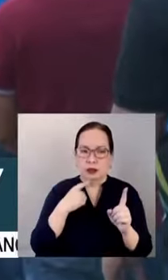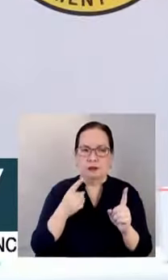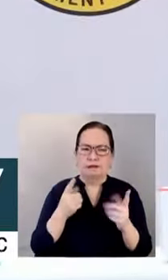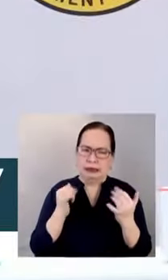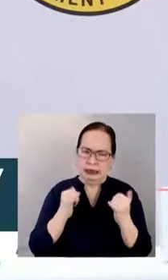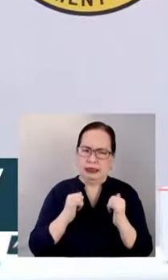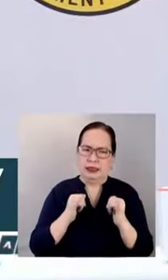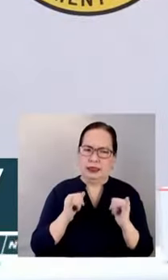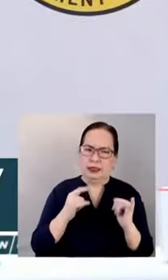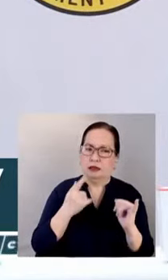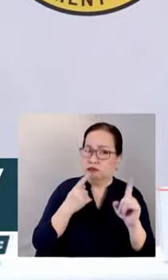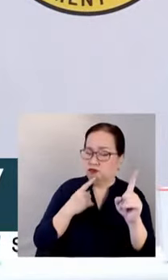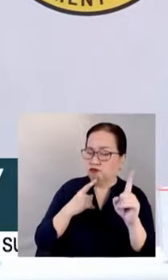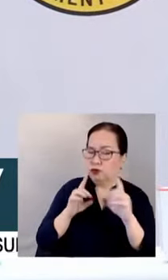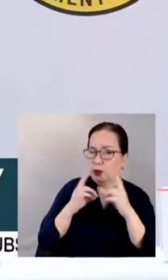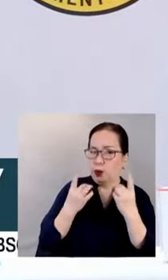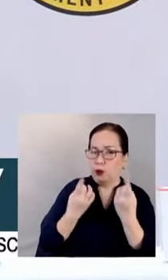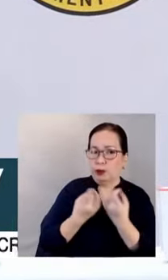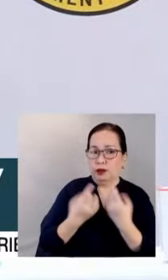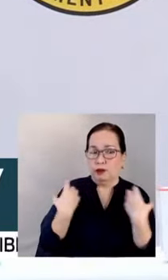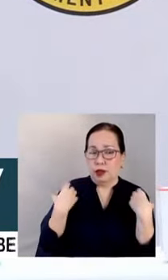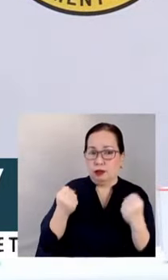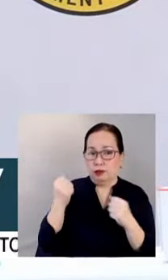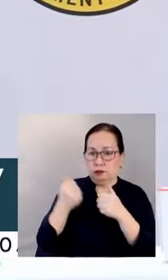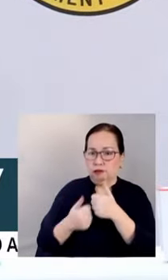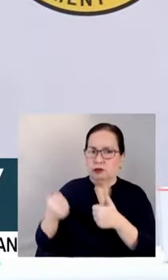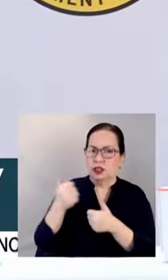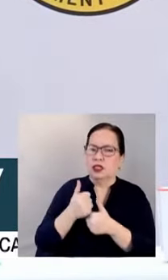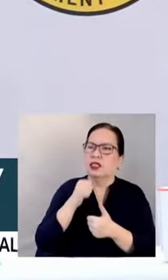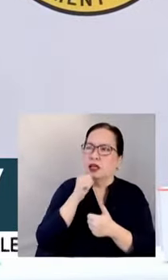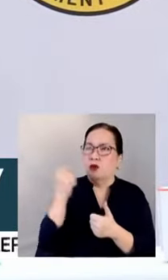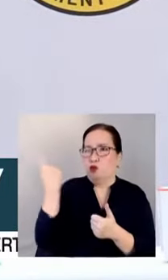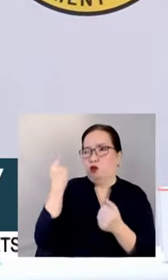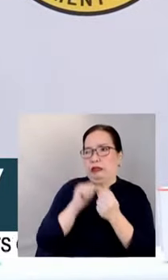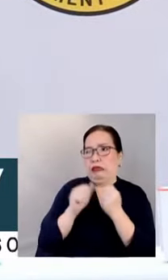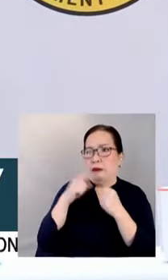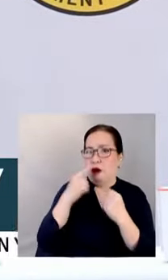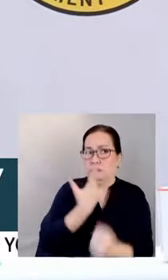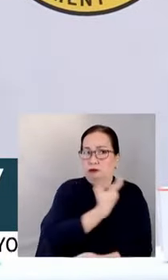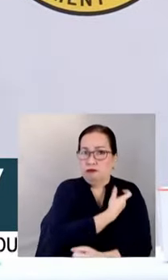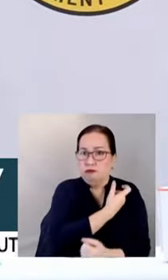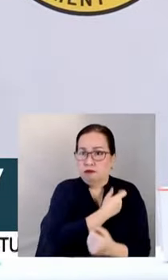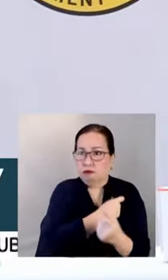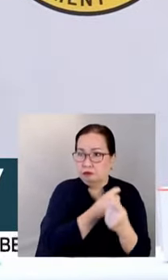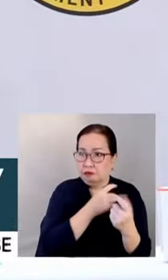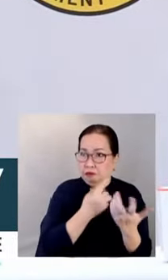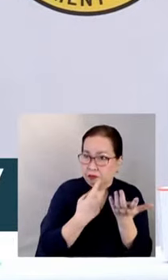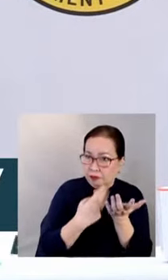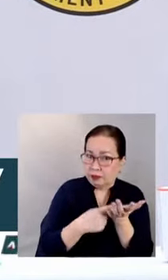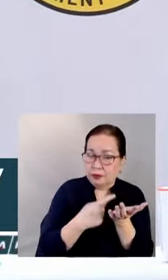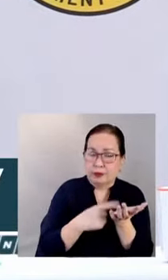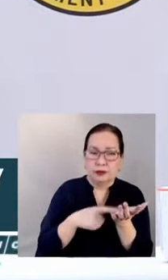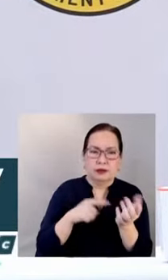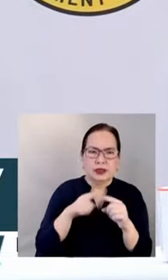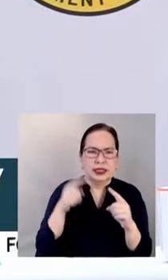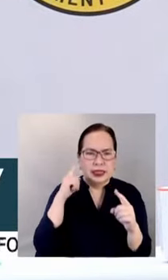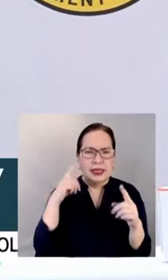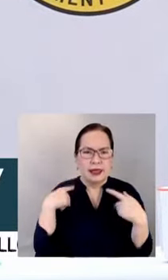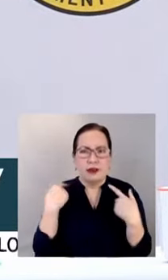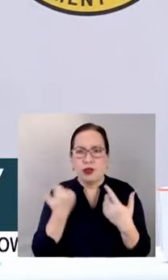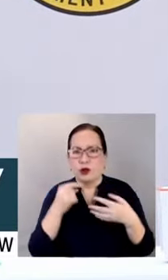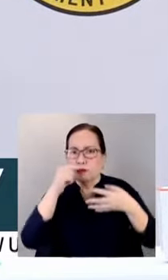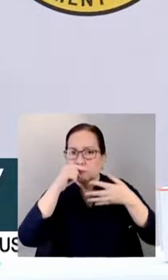significant. Hindi rin naman lang yung vaccination natin ang pinag-uusapan. We're talking about the other conditions